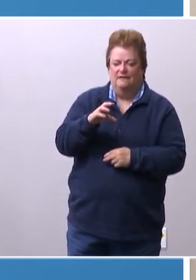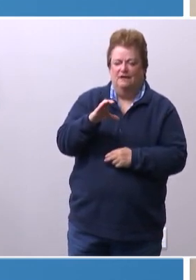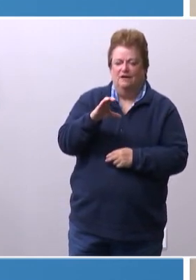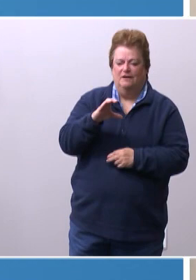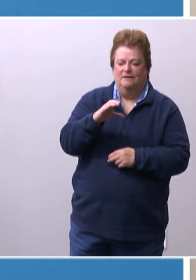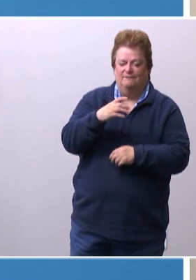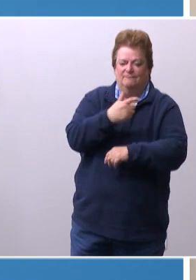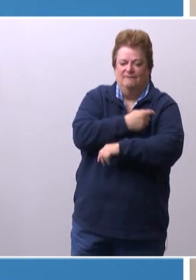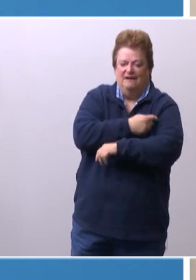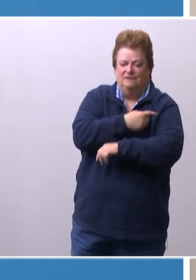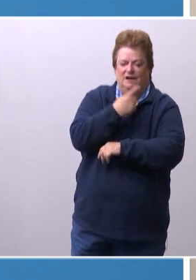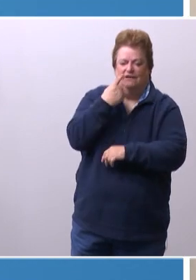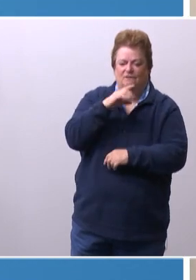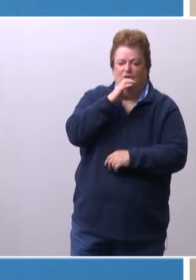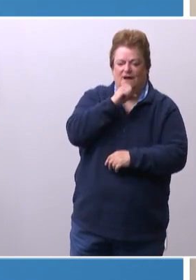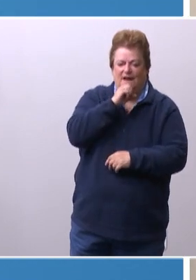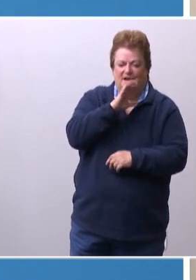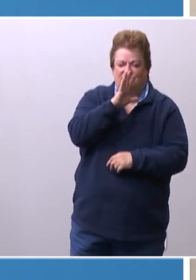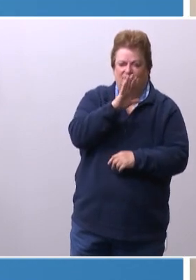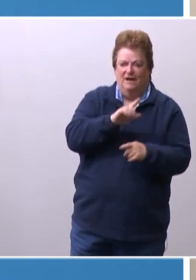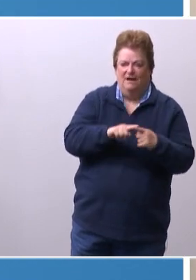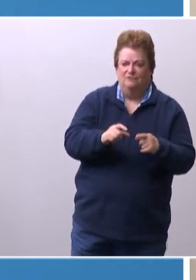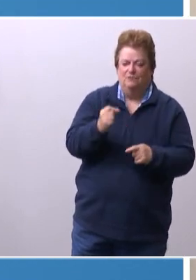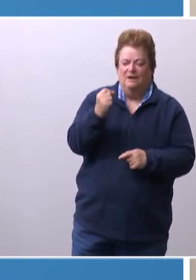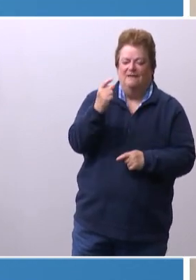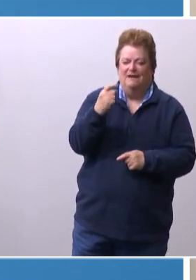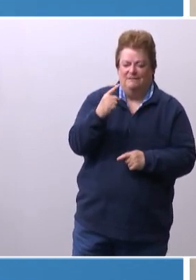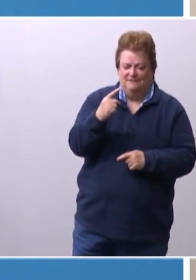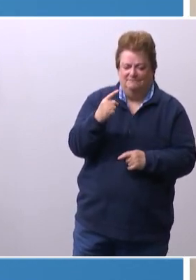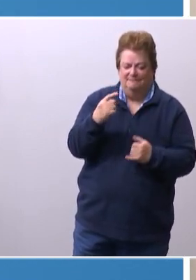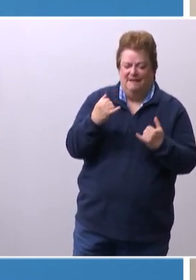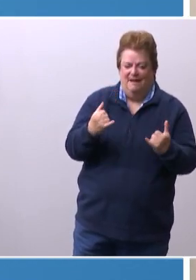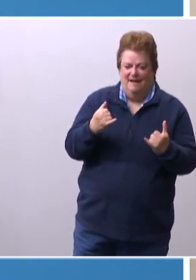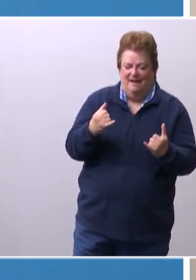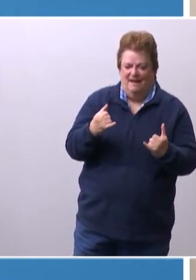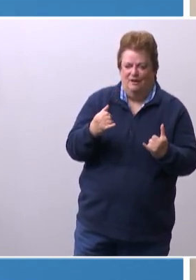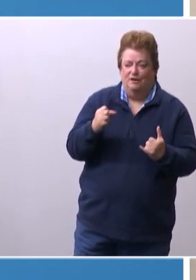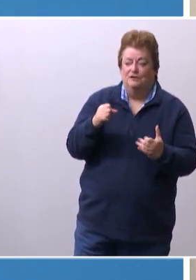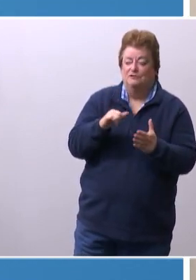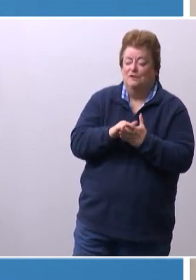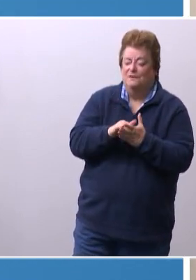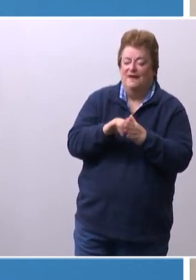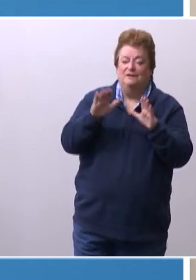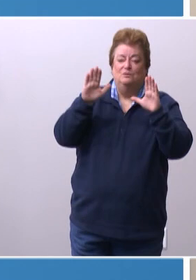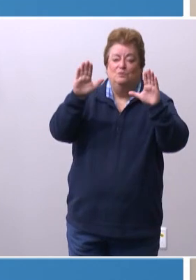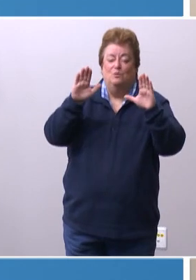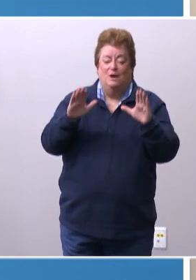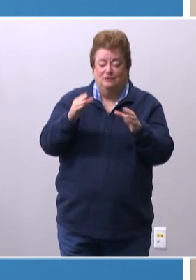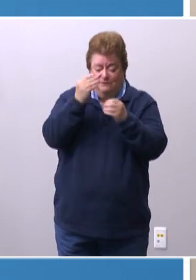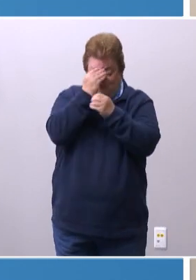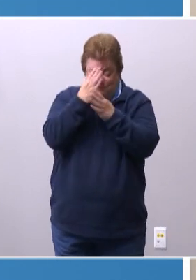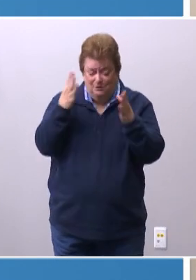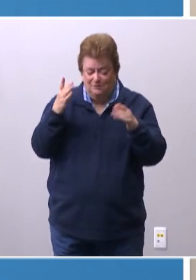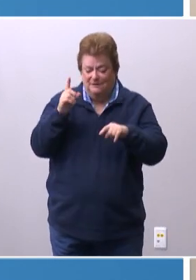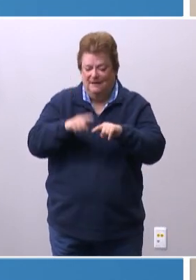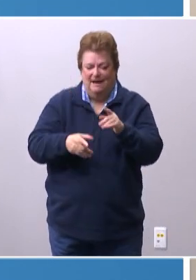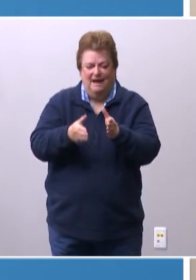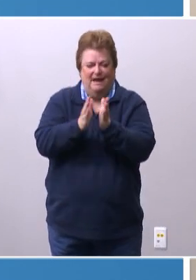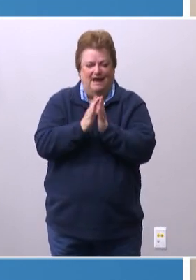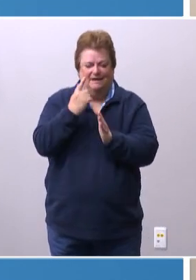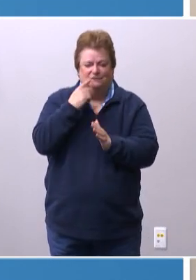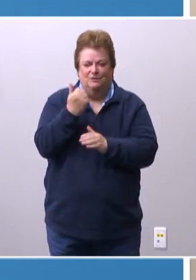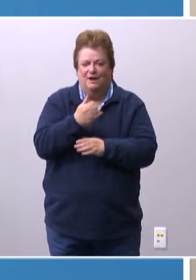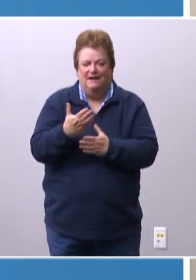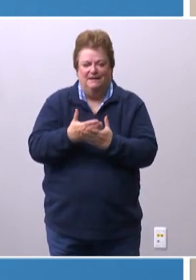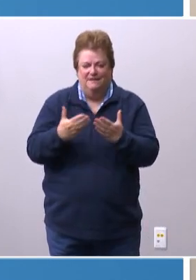for those age 5 to 11 years old. So that is really great news. We couldn't ask for anything better. Now we